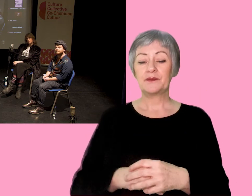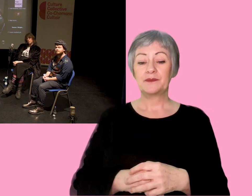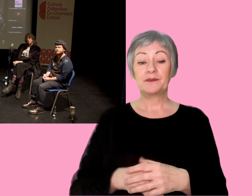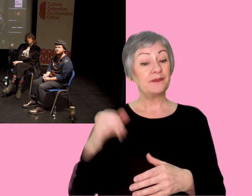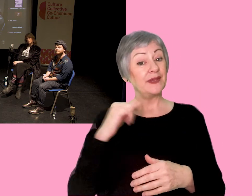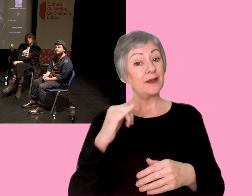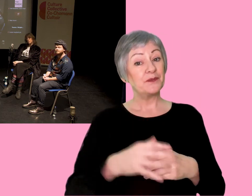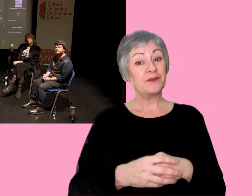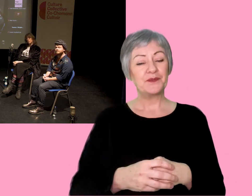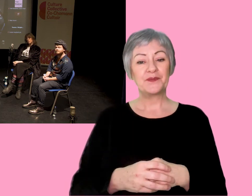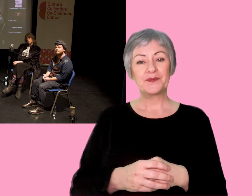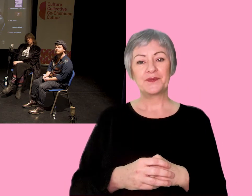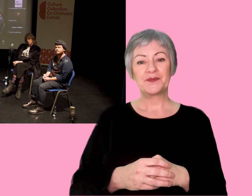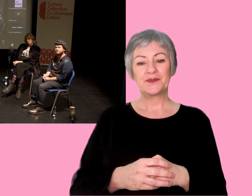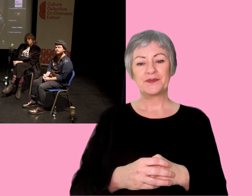Yes.